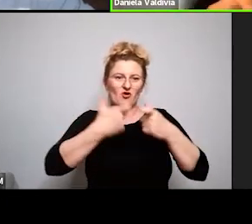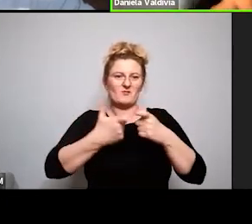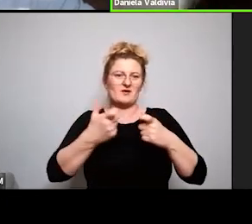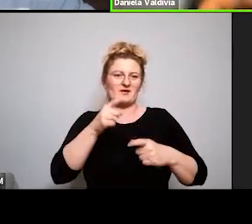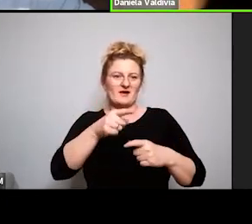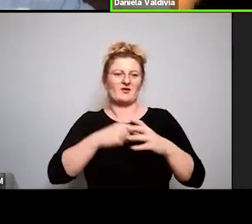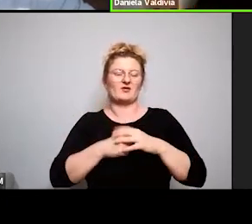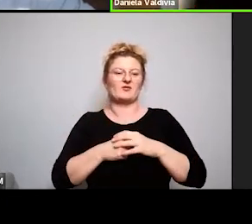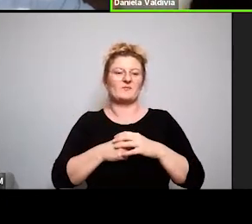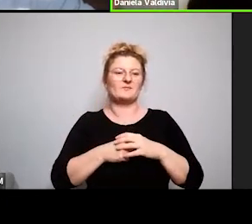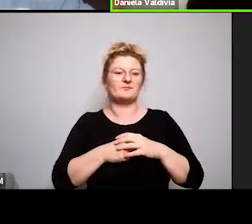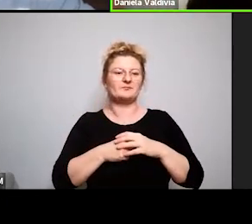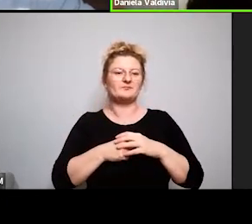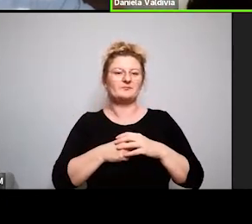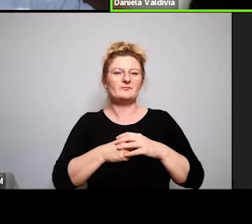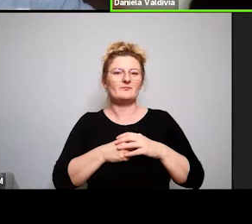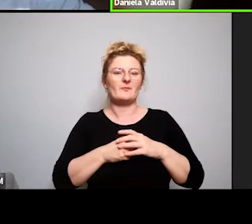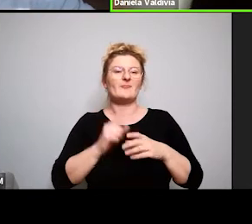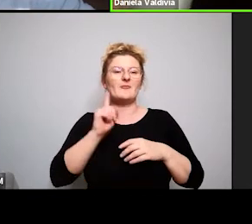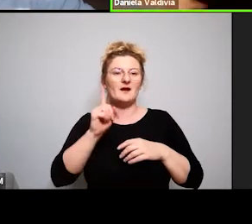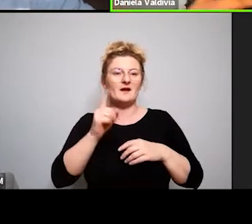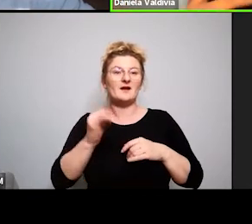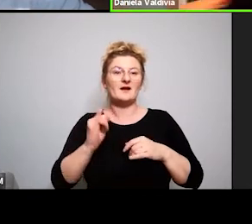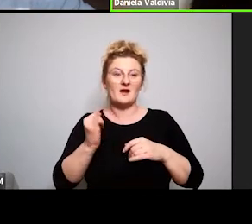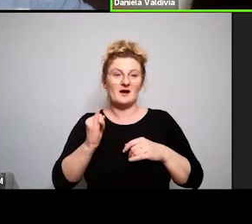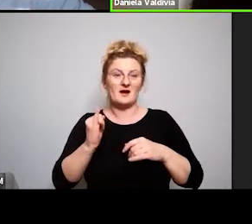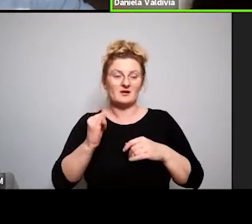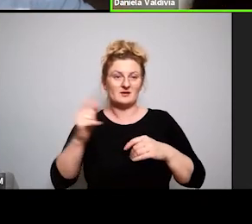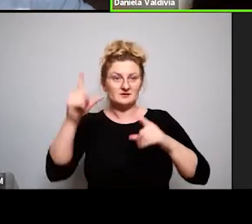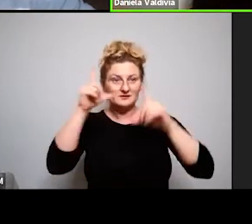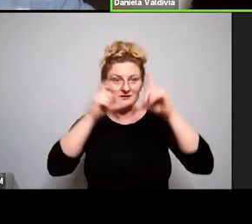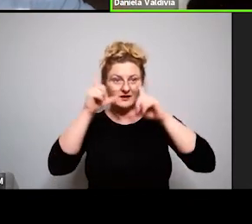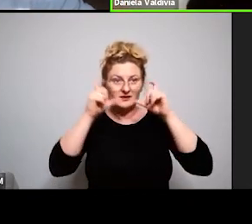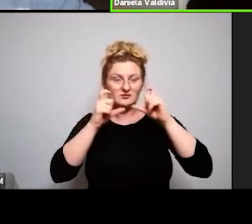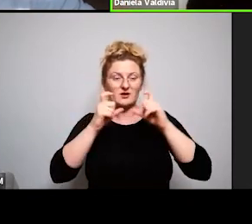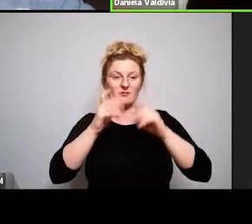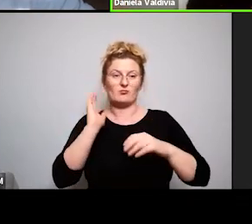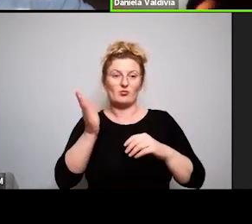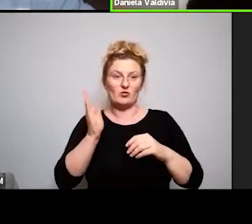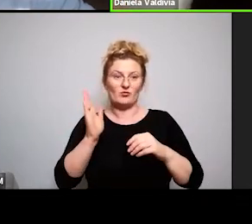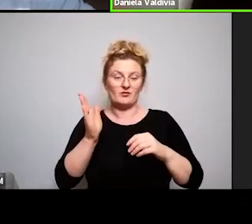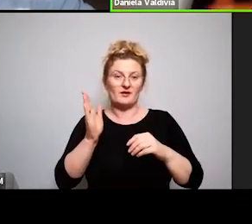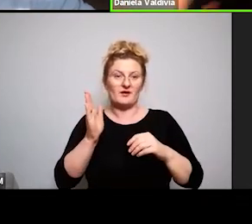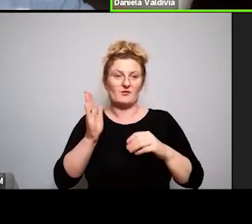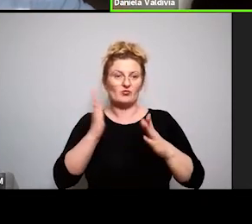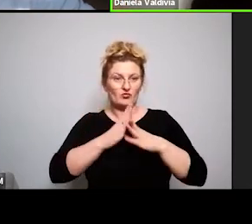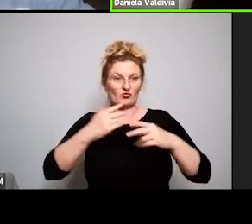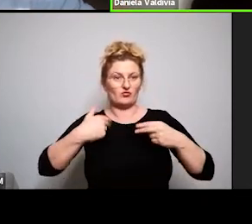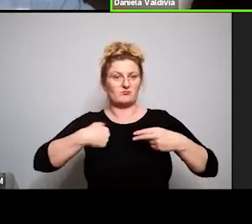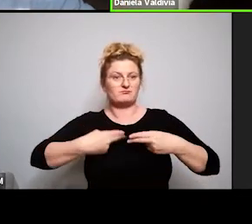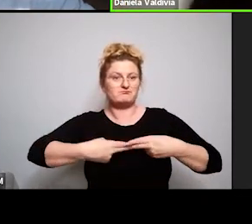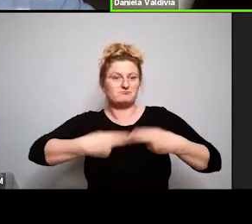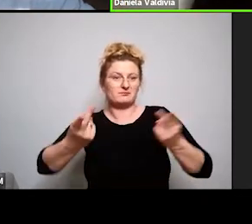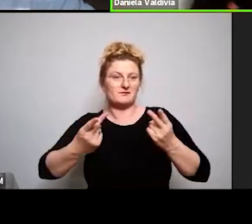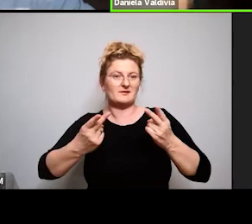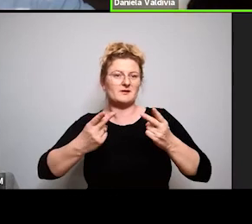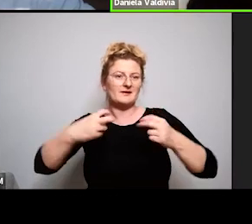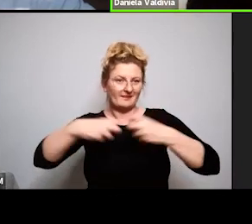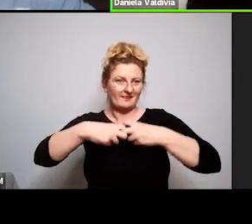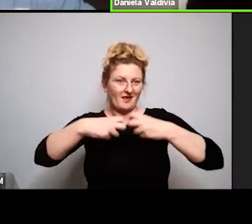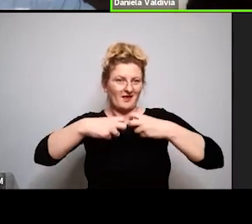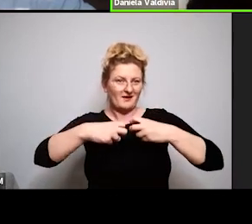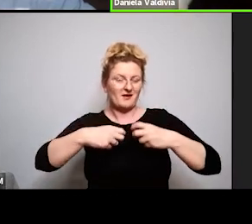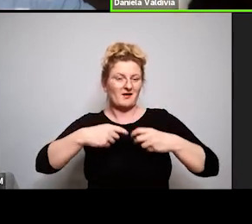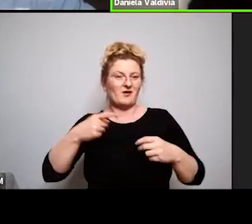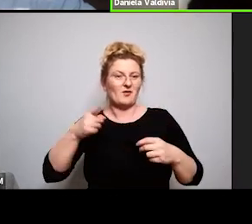we posted this on the social media, it was awesome because you saw more reactions of men than